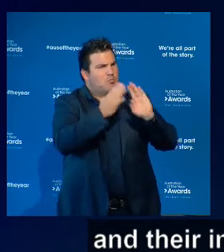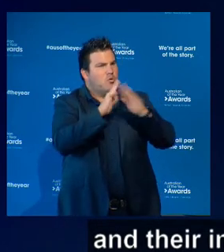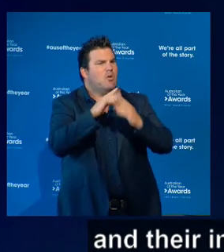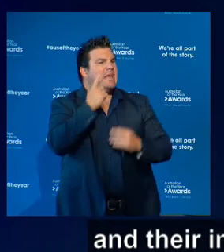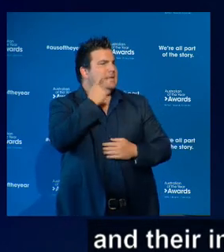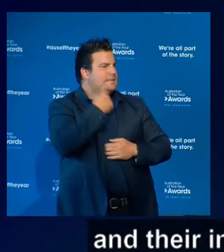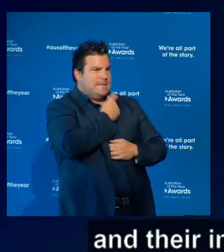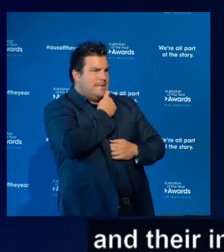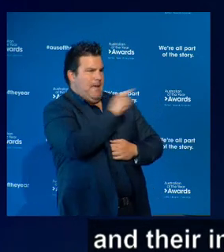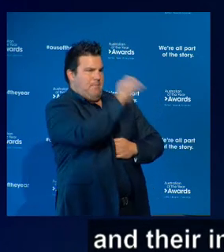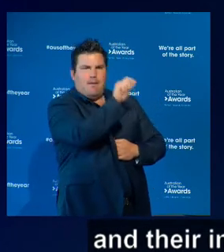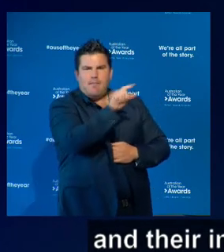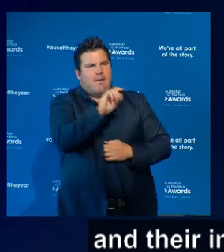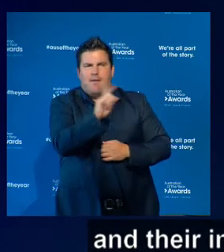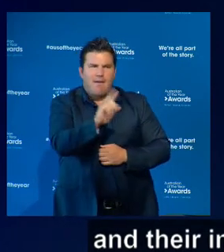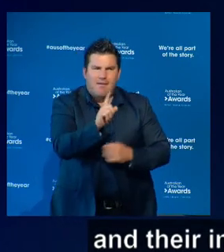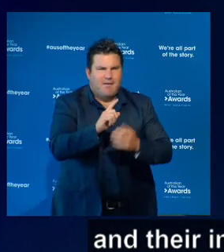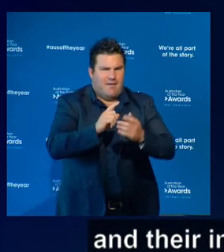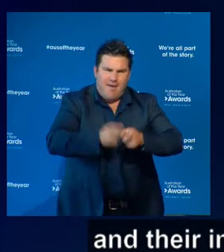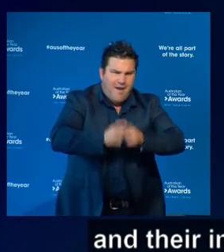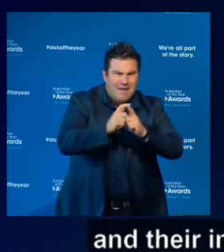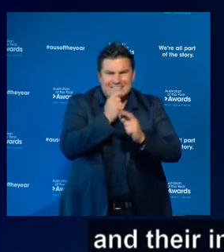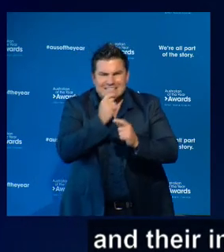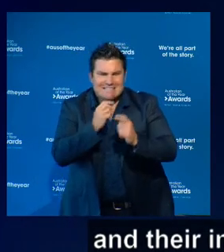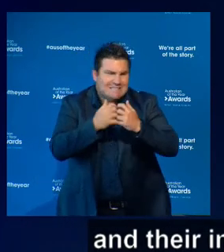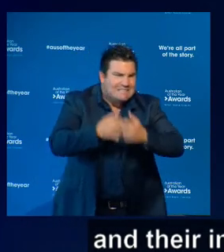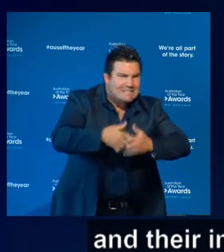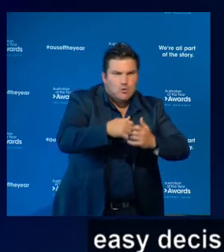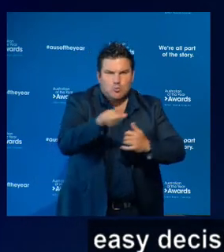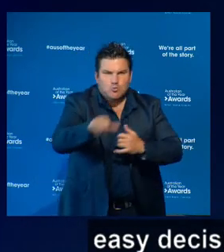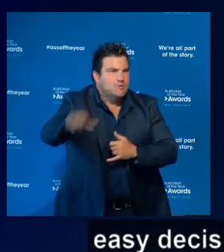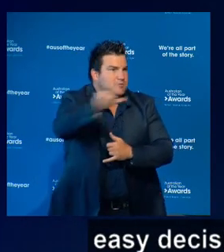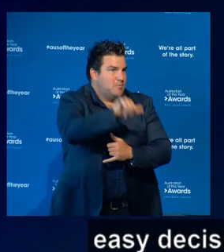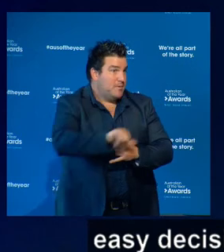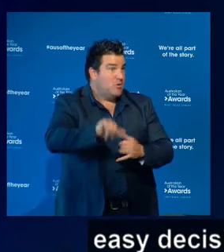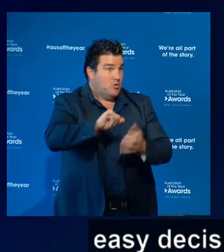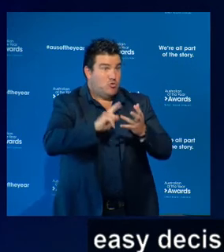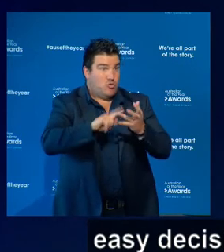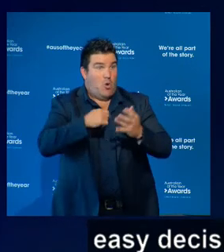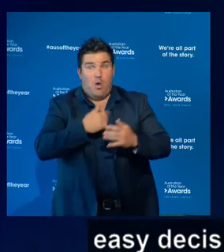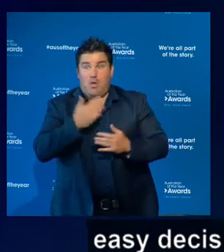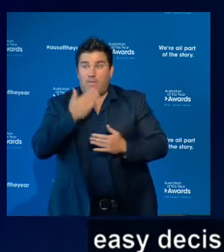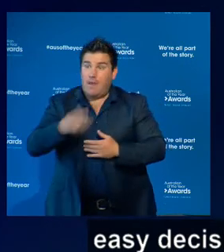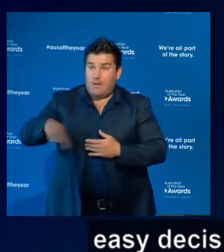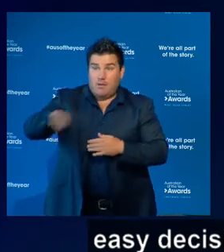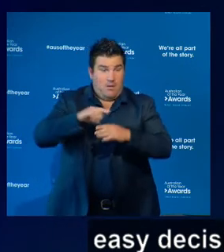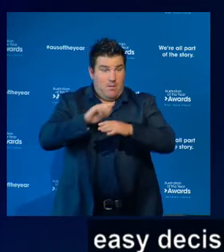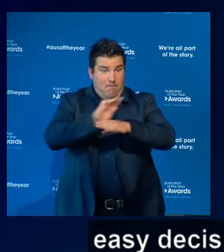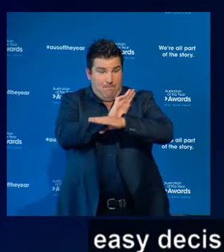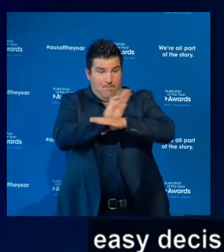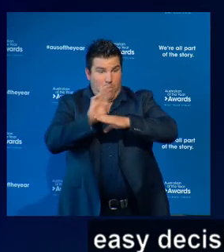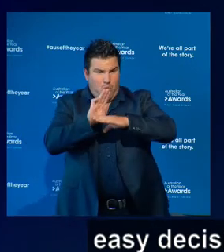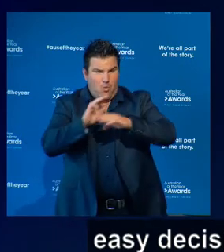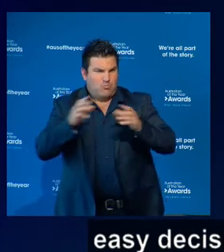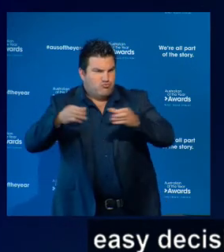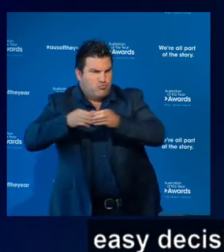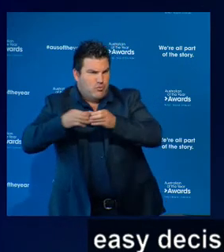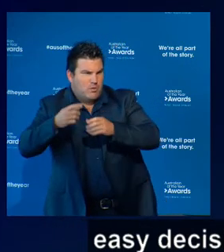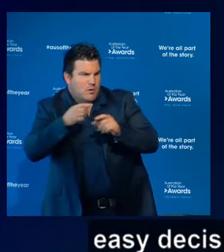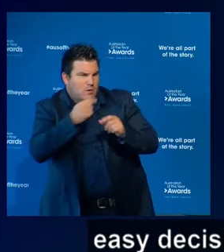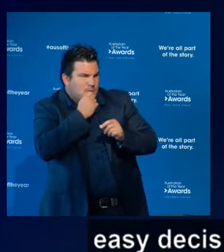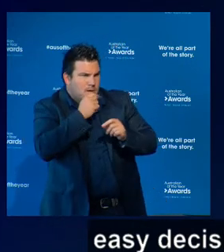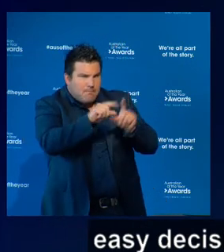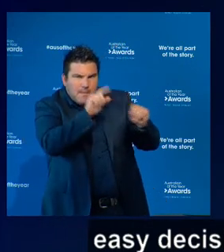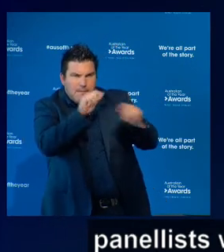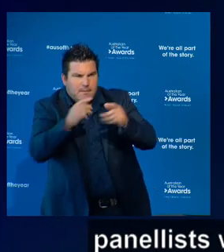year, and I thank fellow panellists who are amongst us for their service and commitment to assessing nominations and selecting